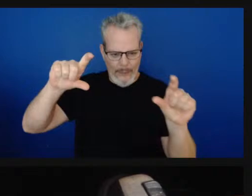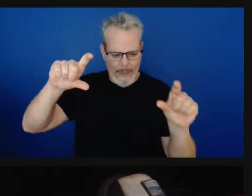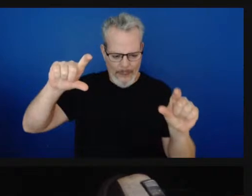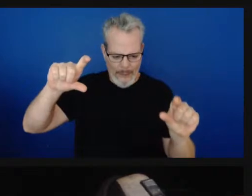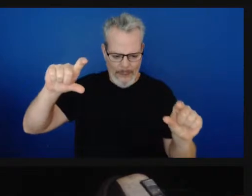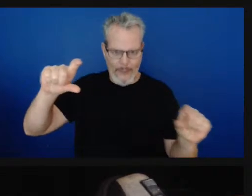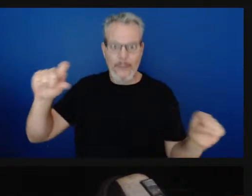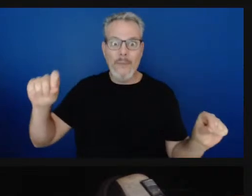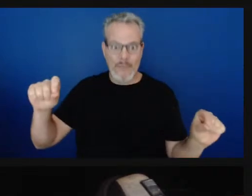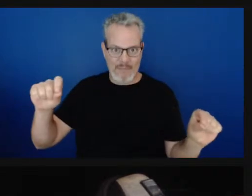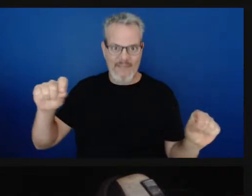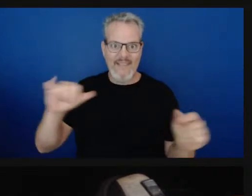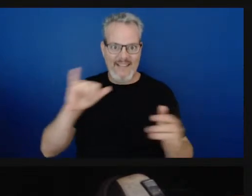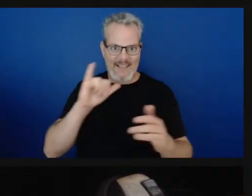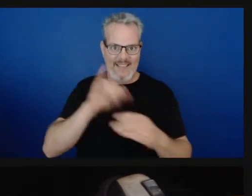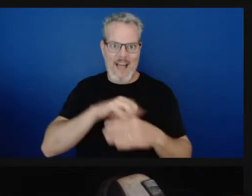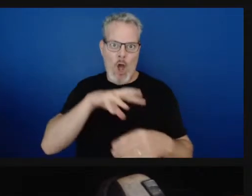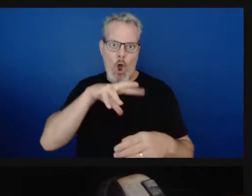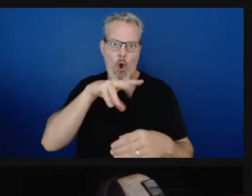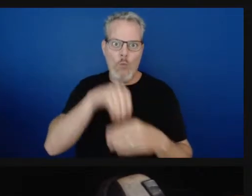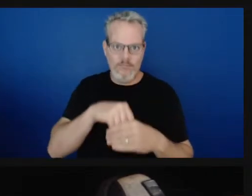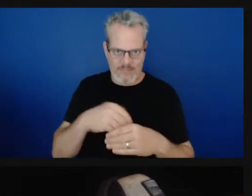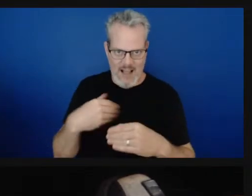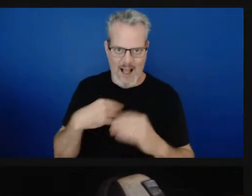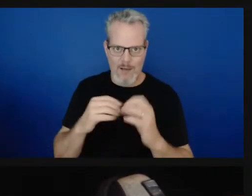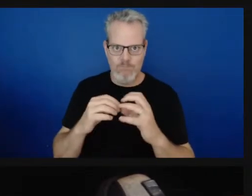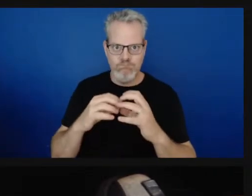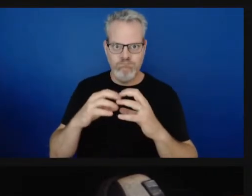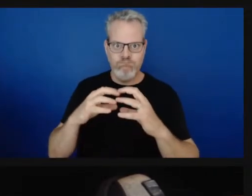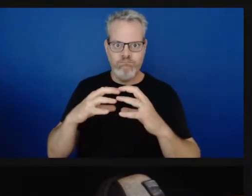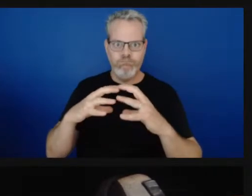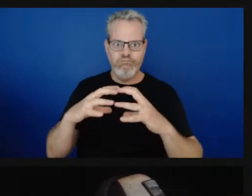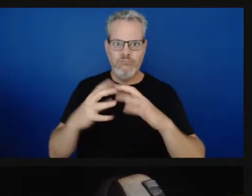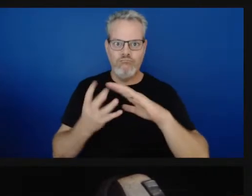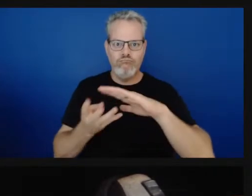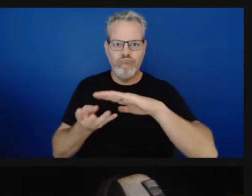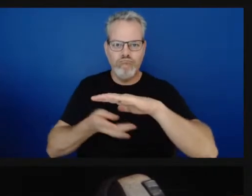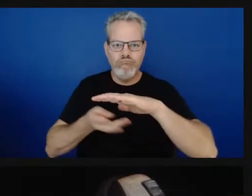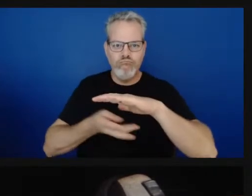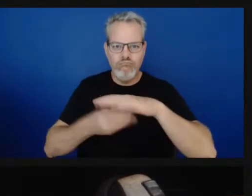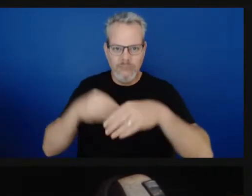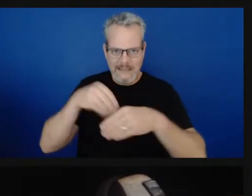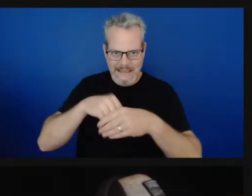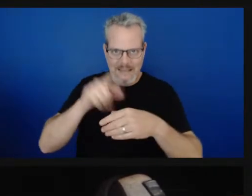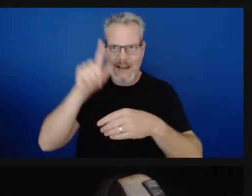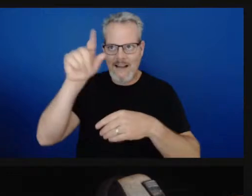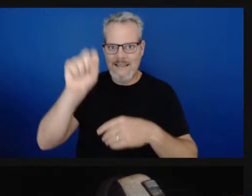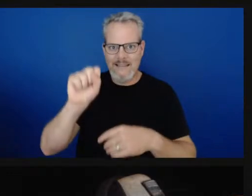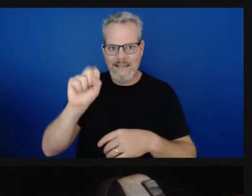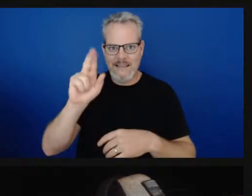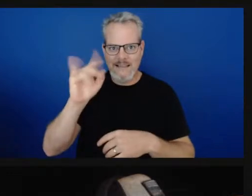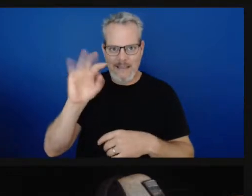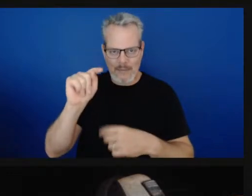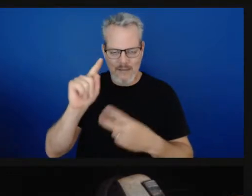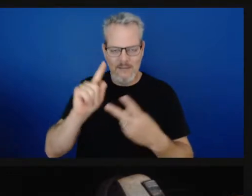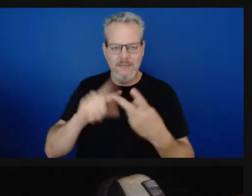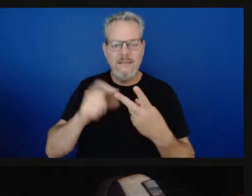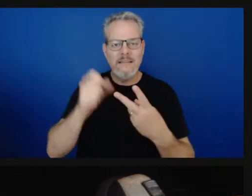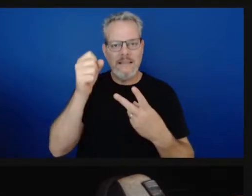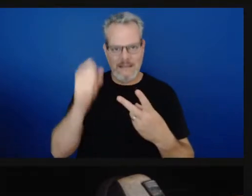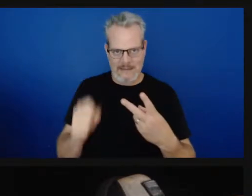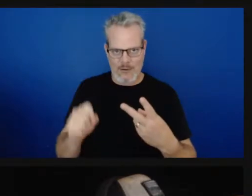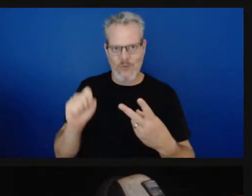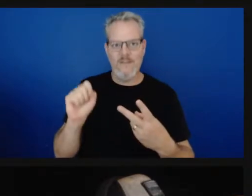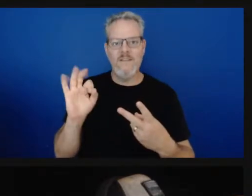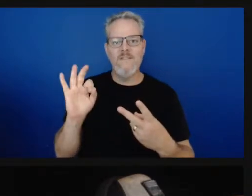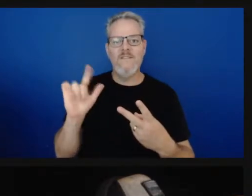that is accommodating the expansion of magma in the summit, and then the south flank also moving. And so this